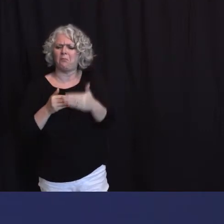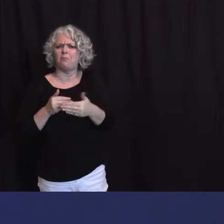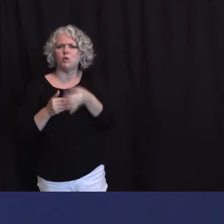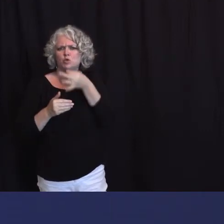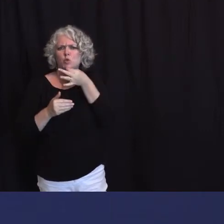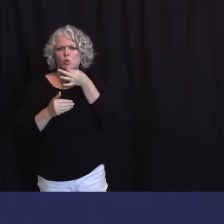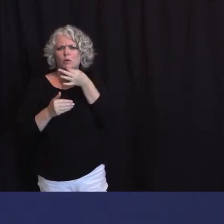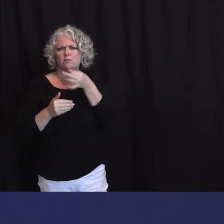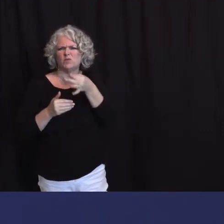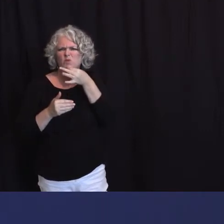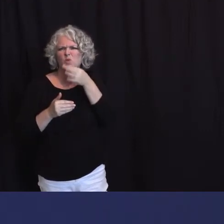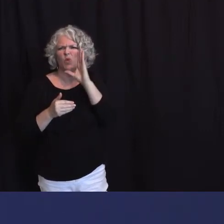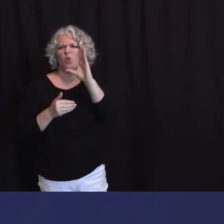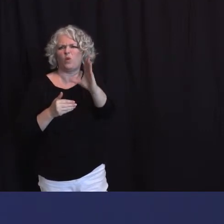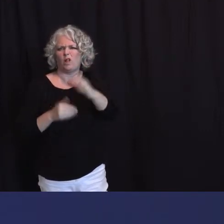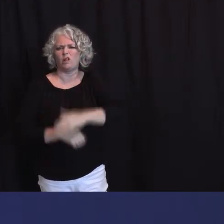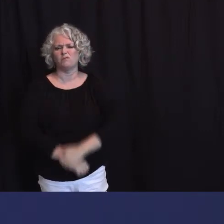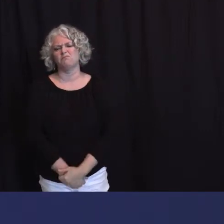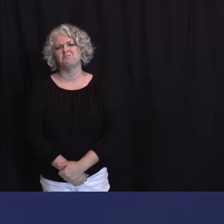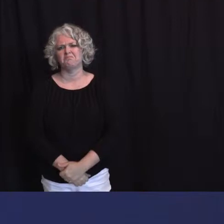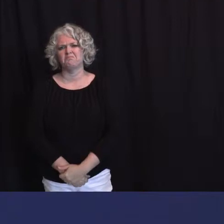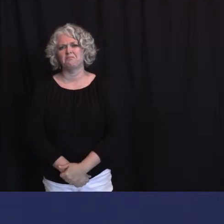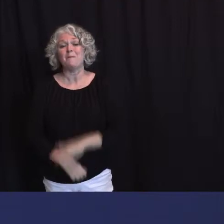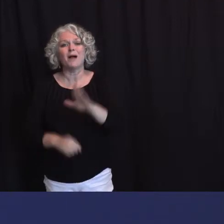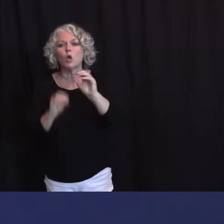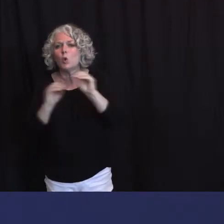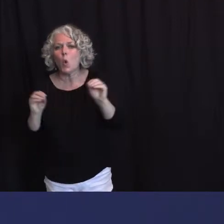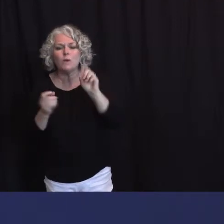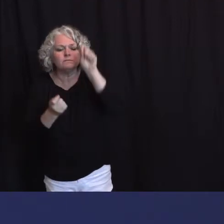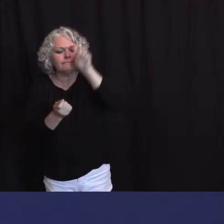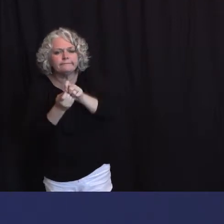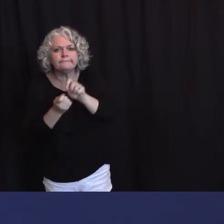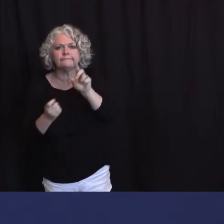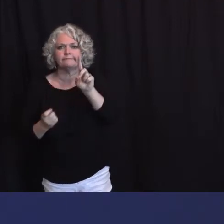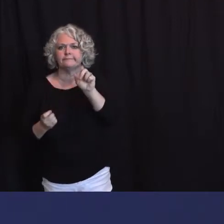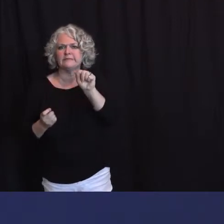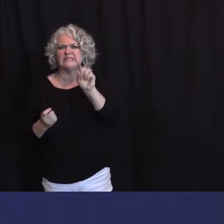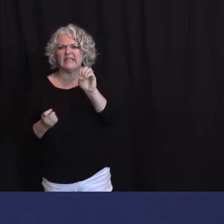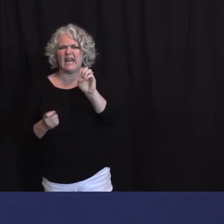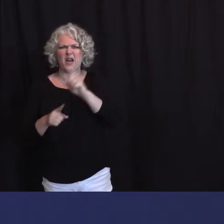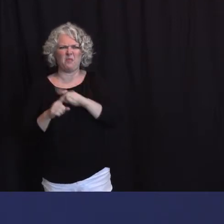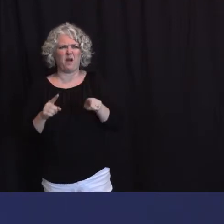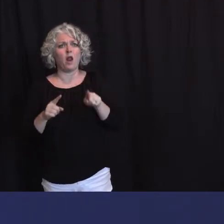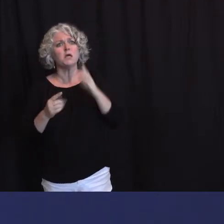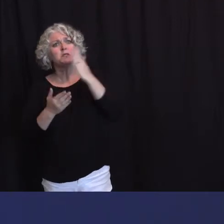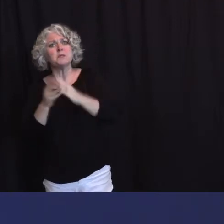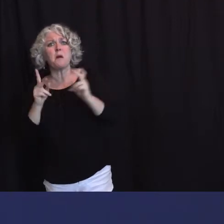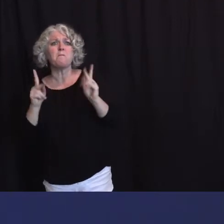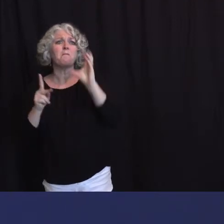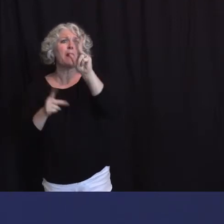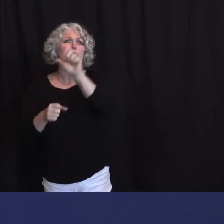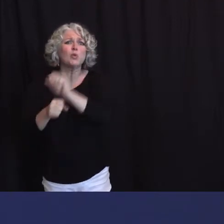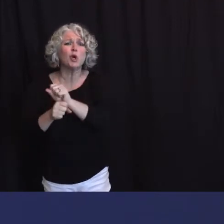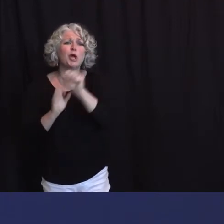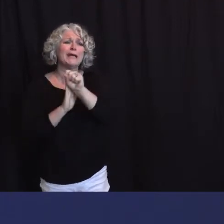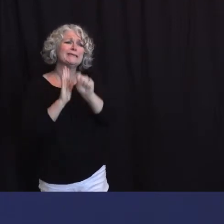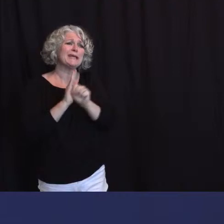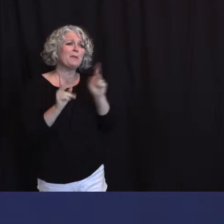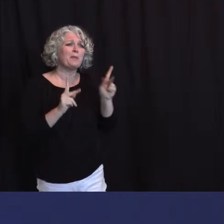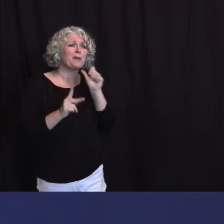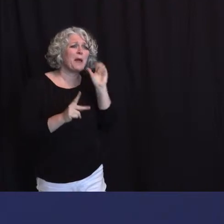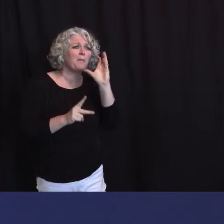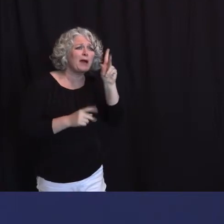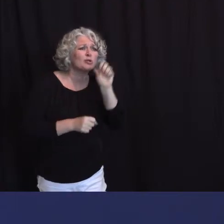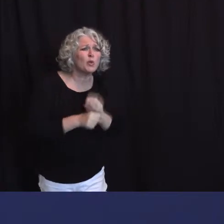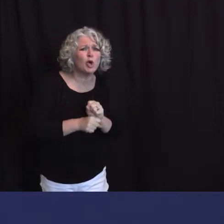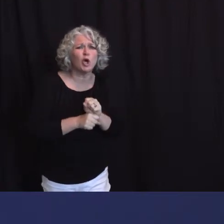And that's a decision. I've got no date for you, but that's going to come sooner than later, and I don't think it's a mixed message. I mentioned I went into a church this weekend. I think we